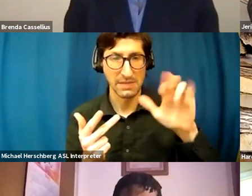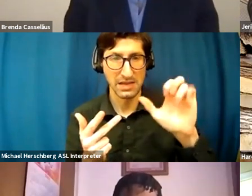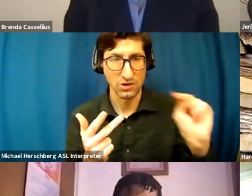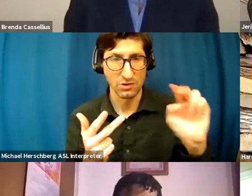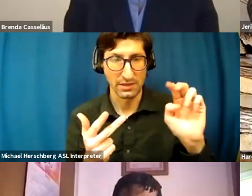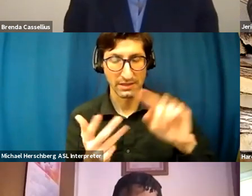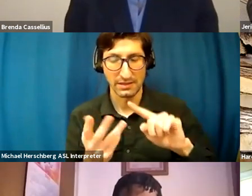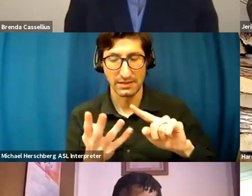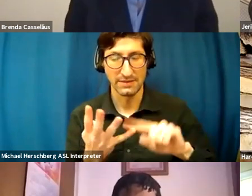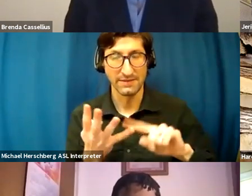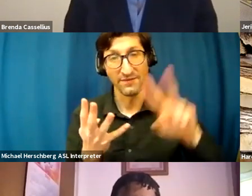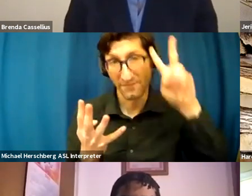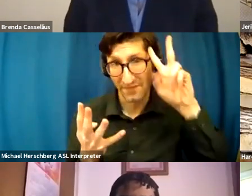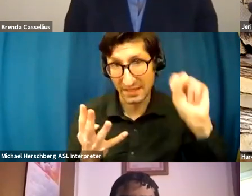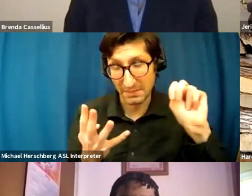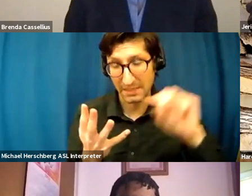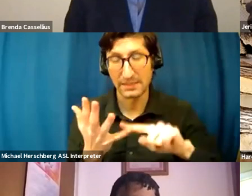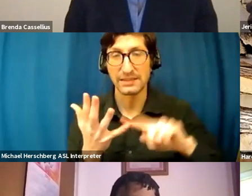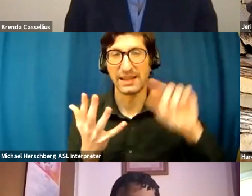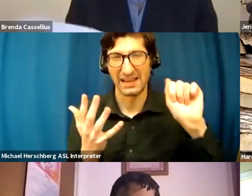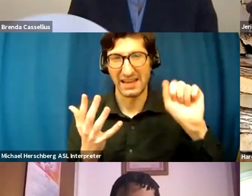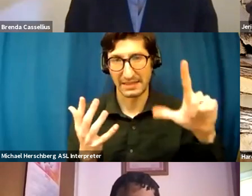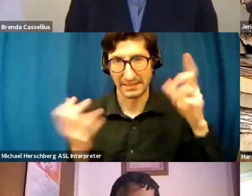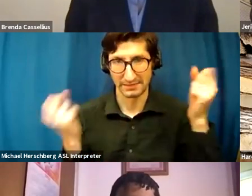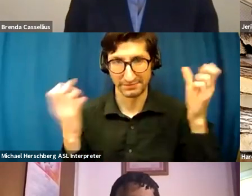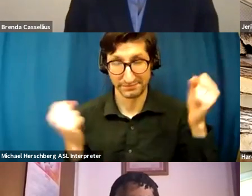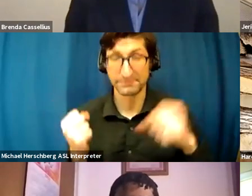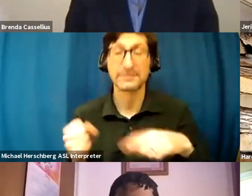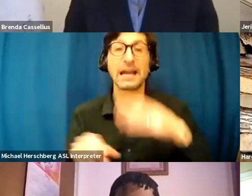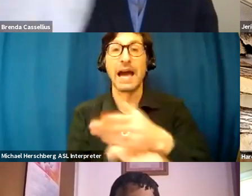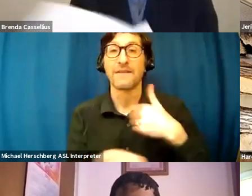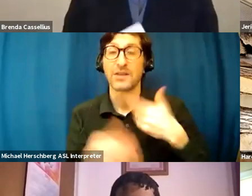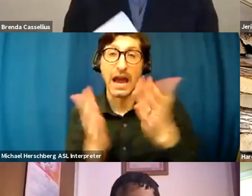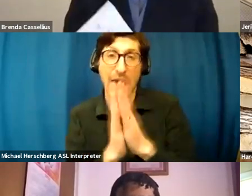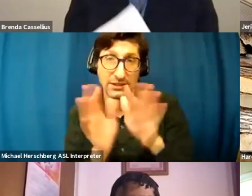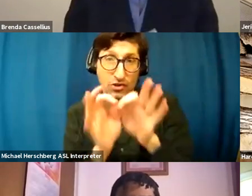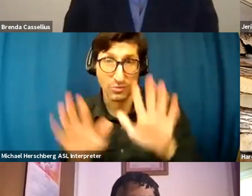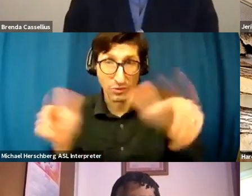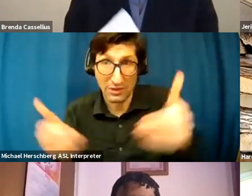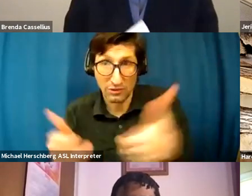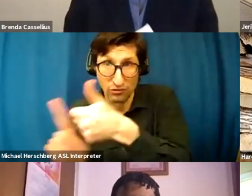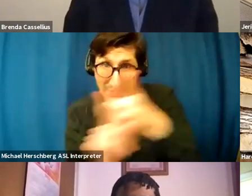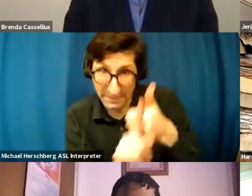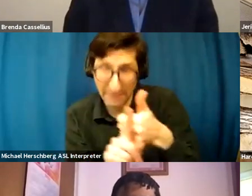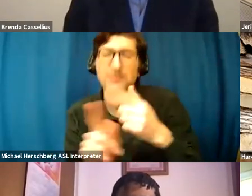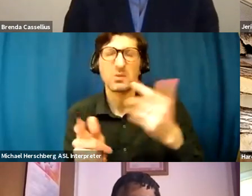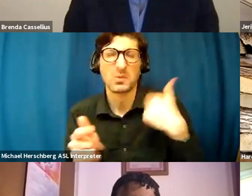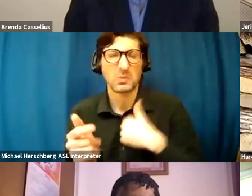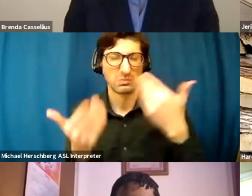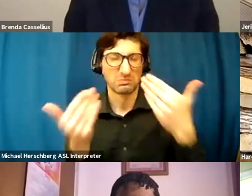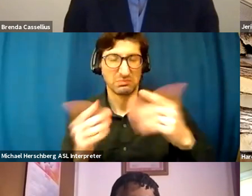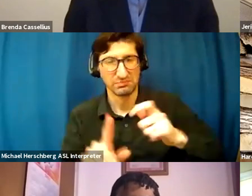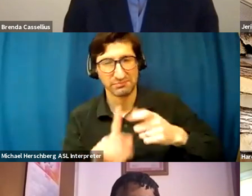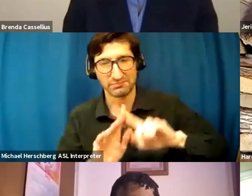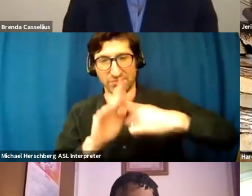American Sign Language. After I finish asking the interpreters to introduce themselves, we will activate the